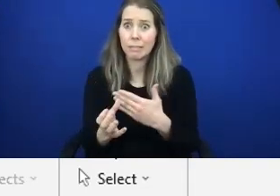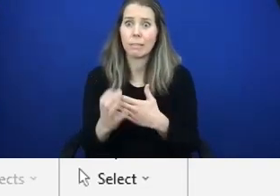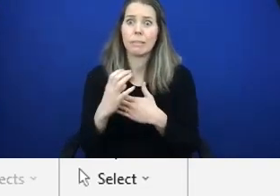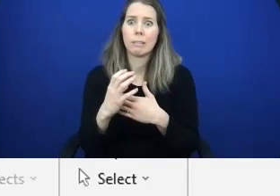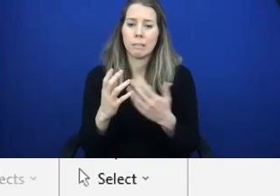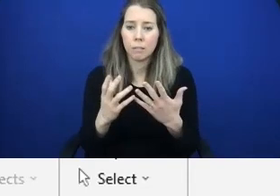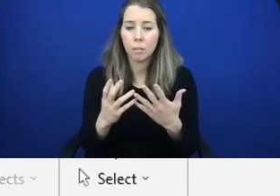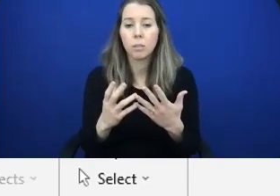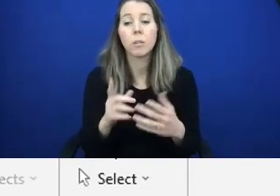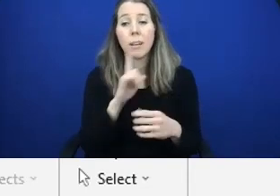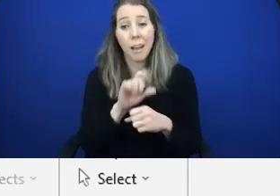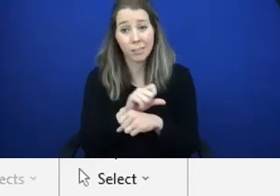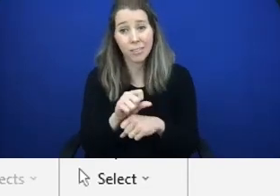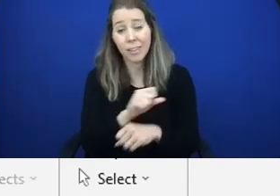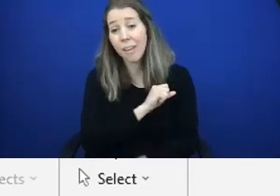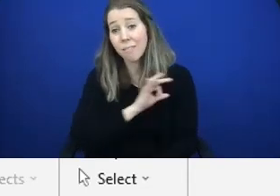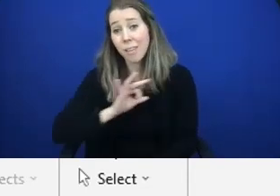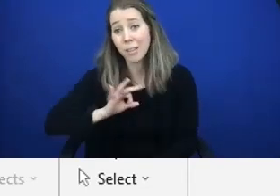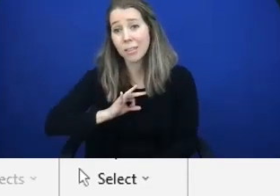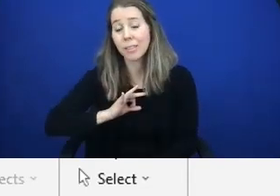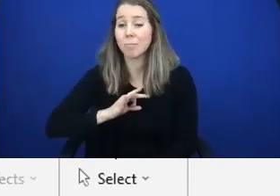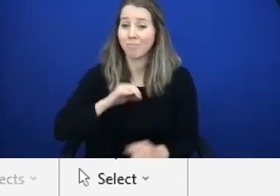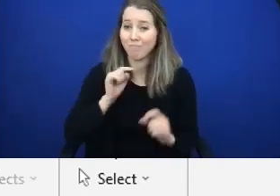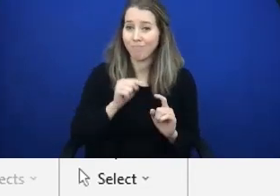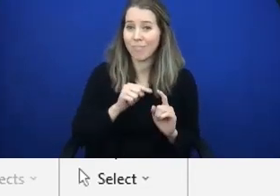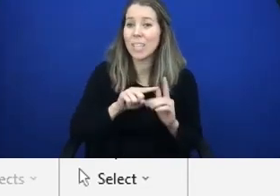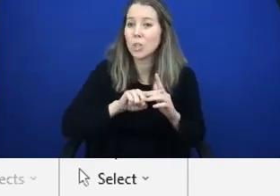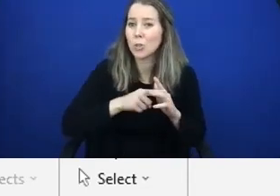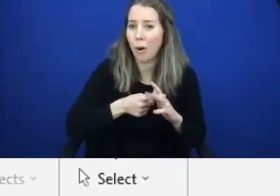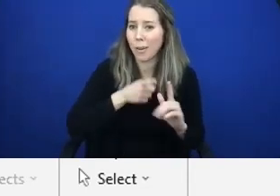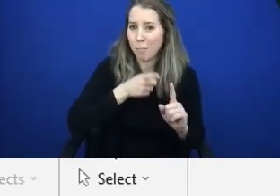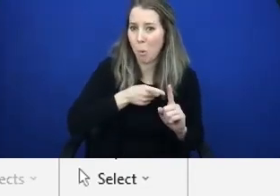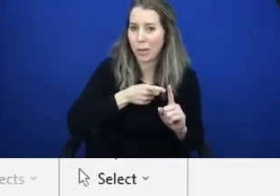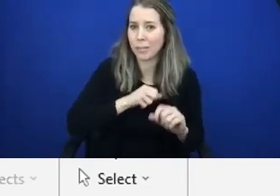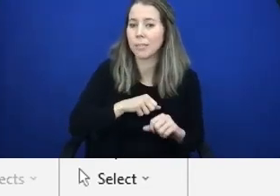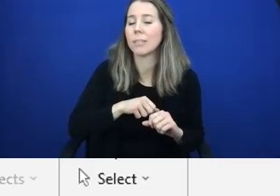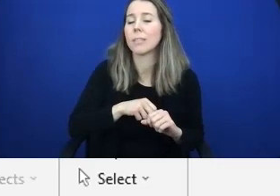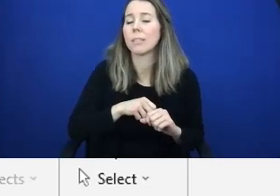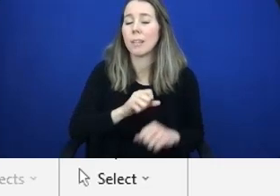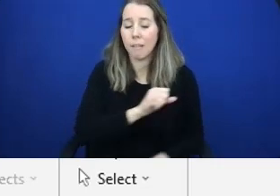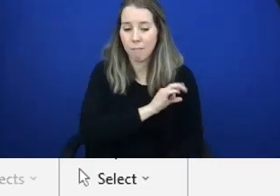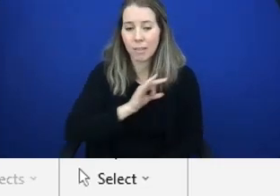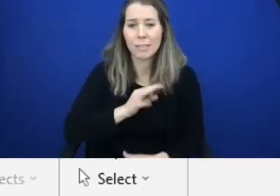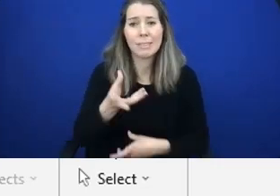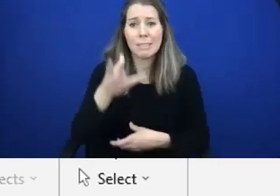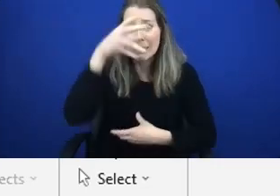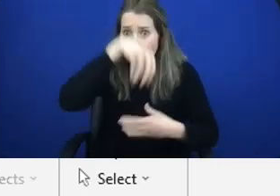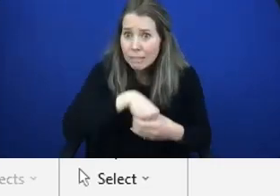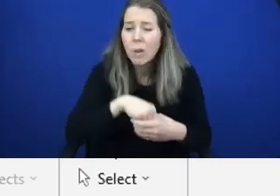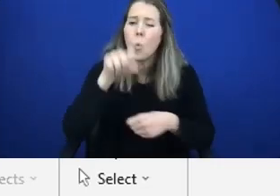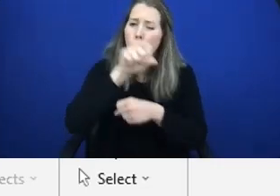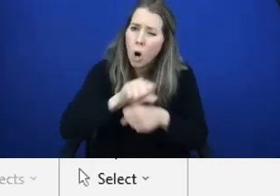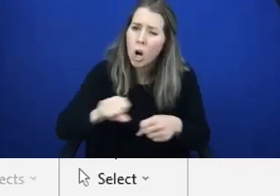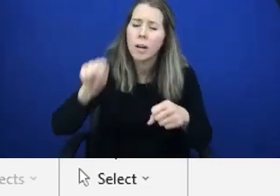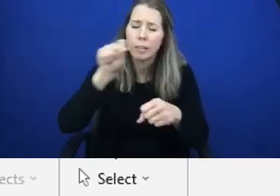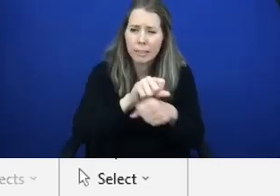when actually faculty are the starting point of assessment. They are the ones in the trenches working with